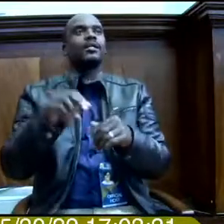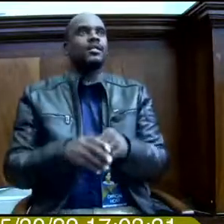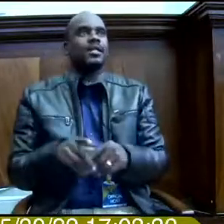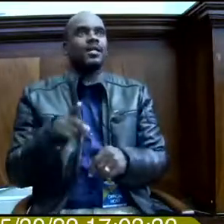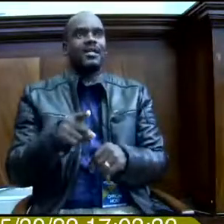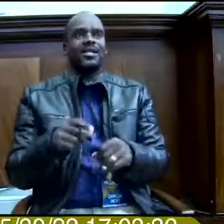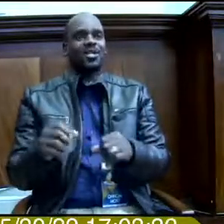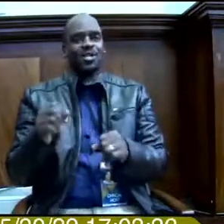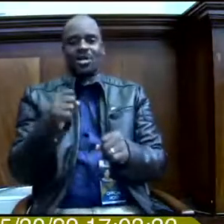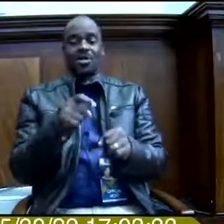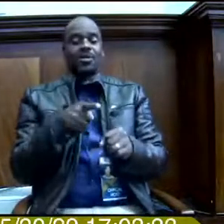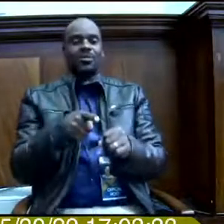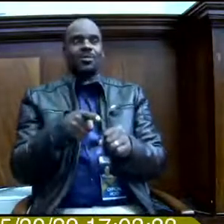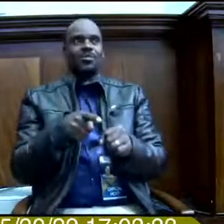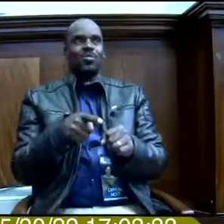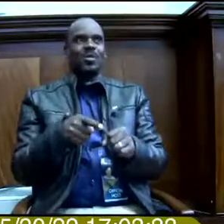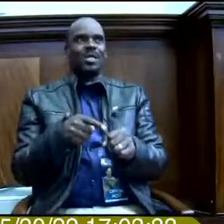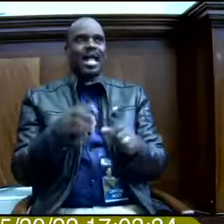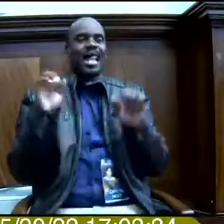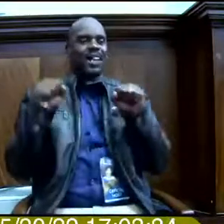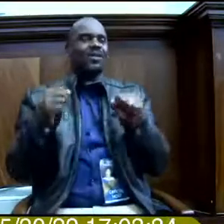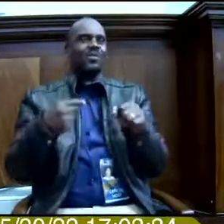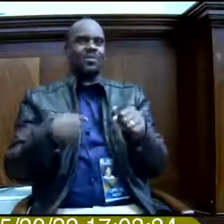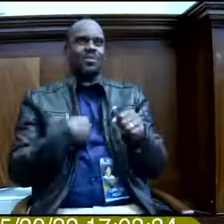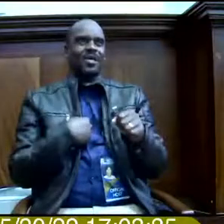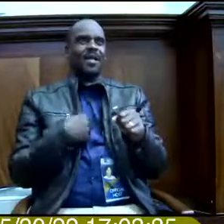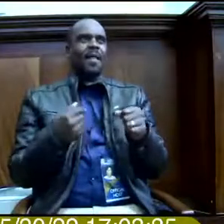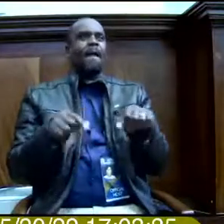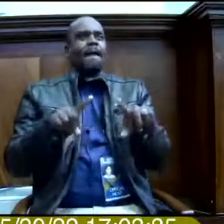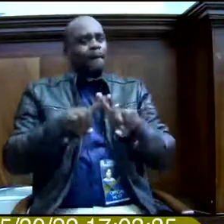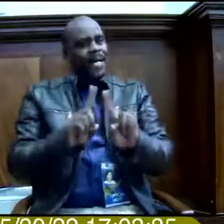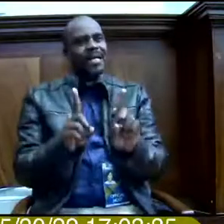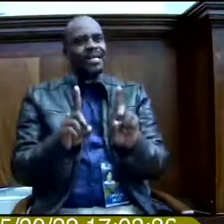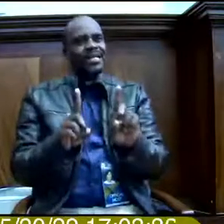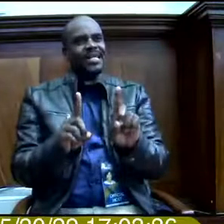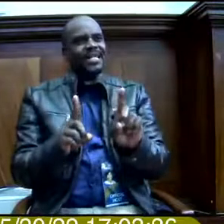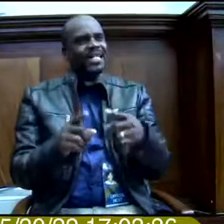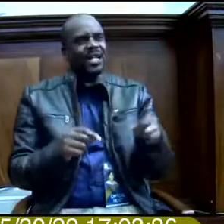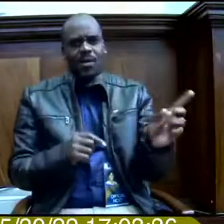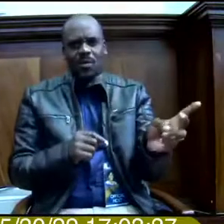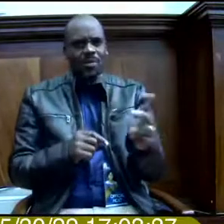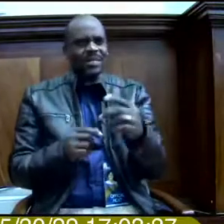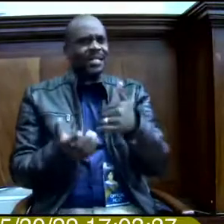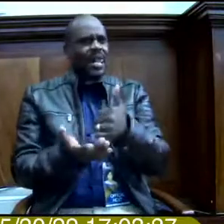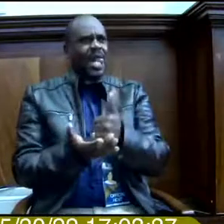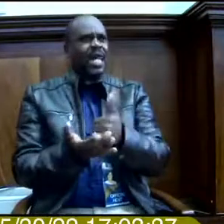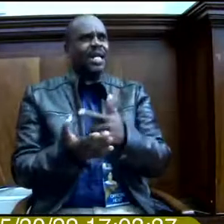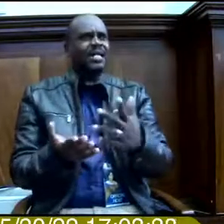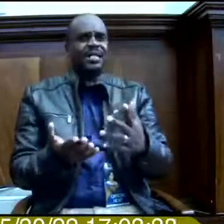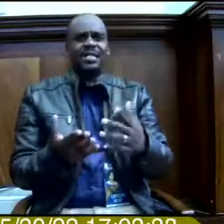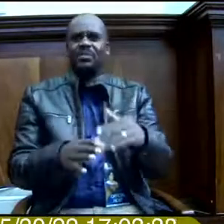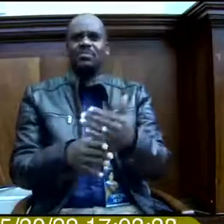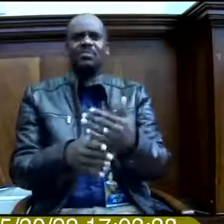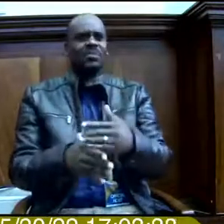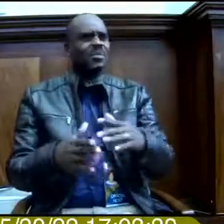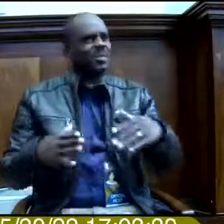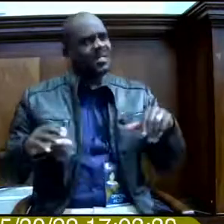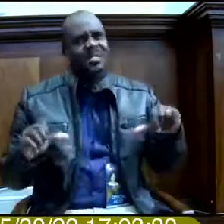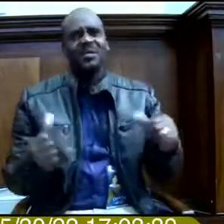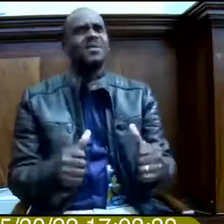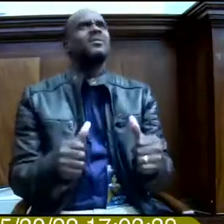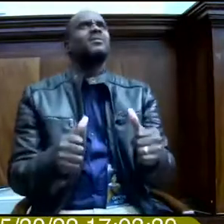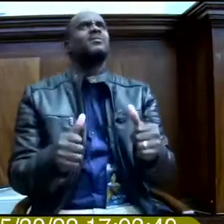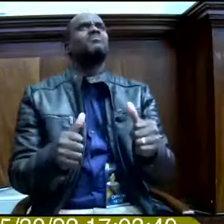does not allow me but the context is that where there is unity the working class can get up and be able to